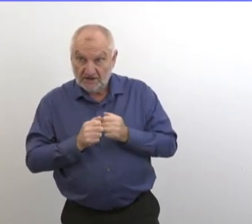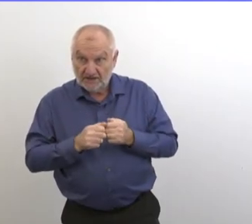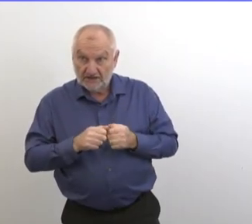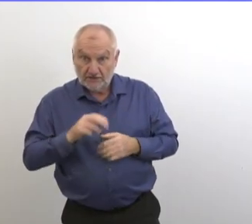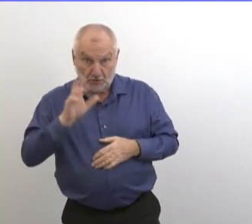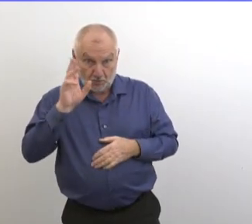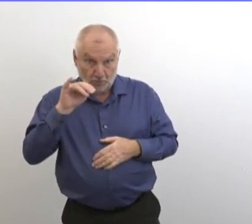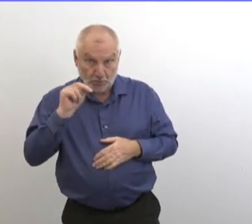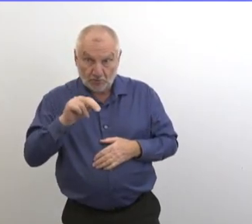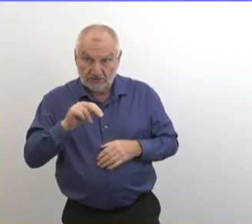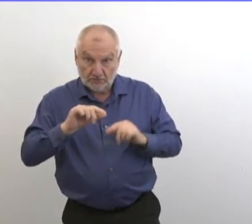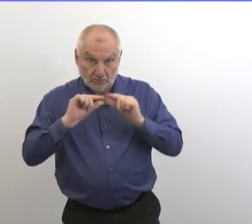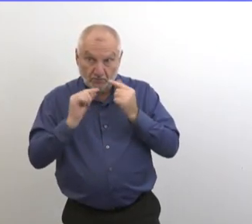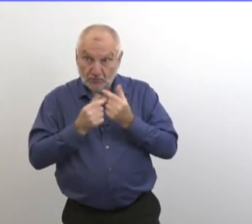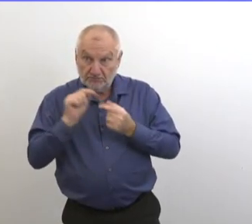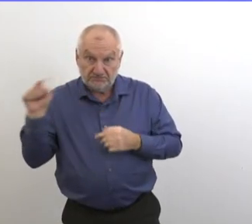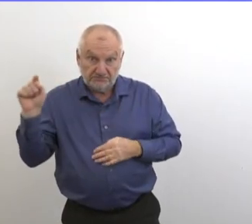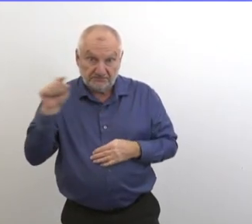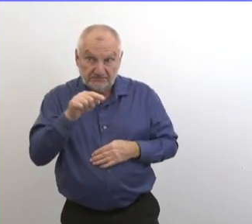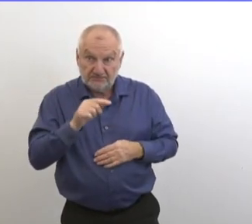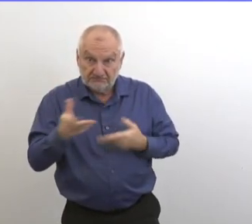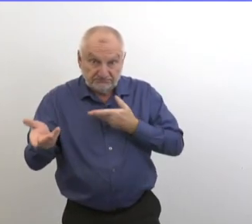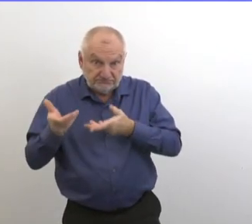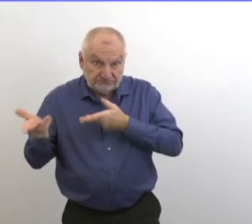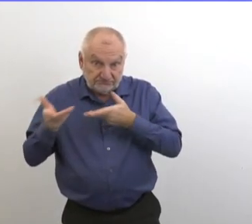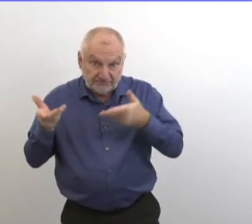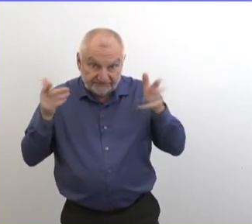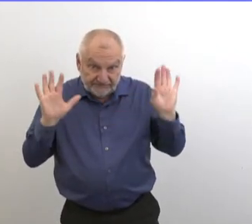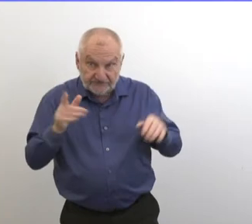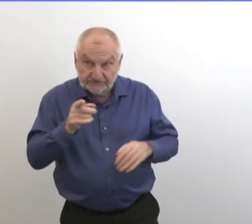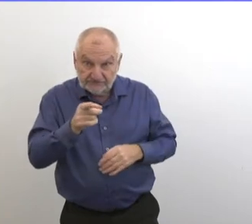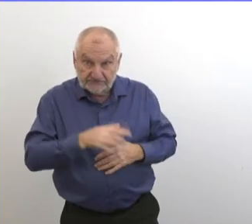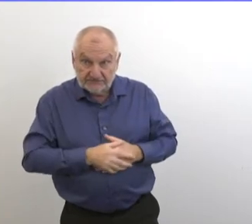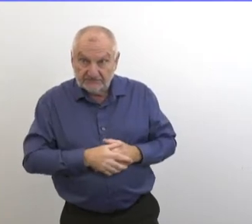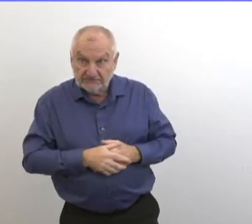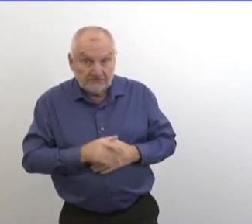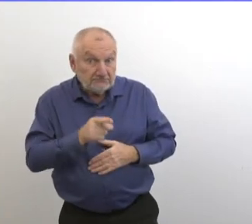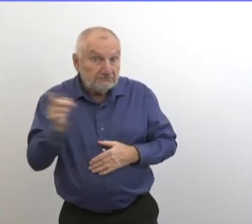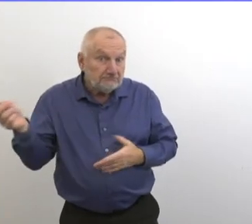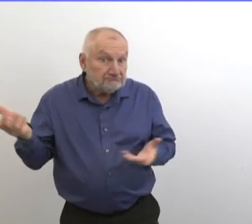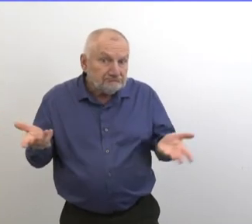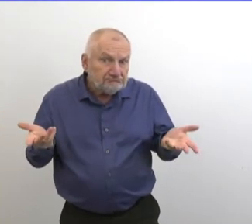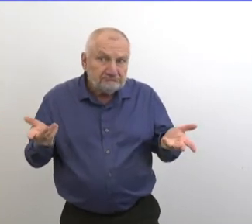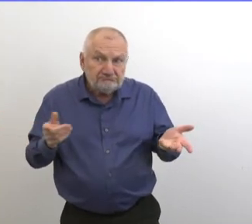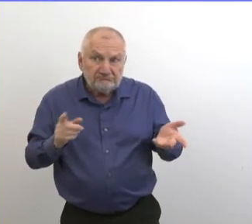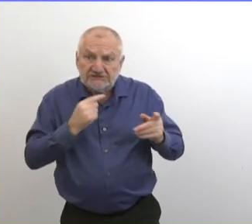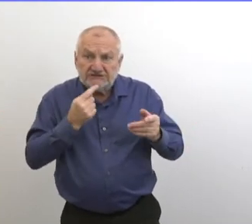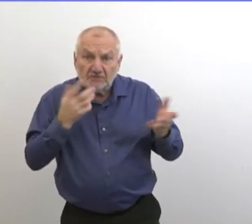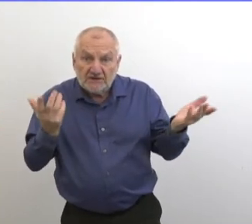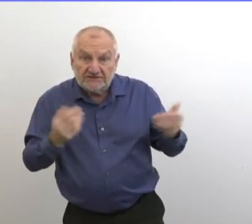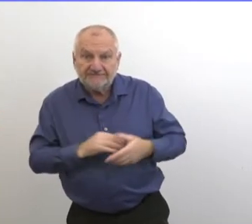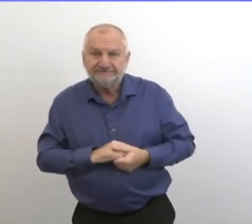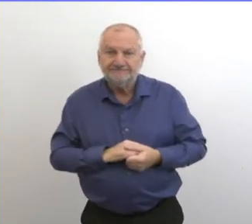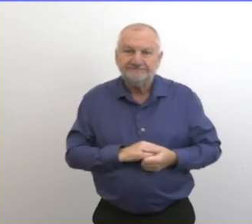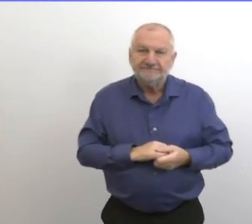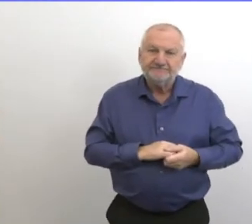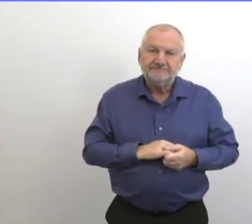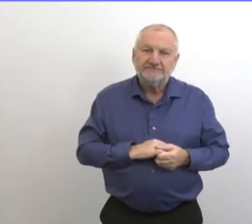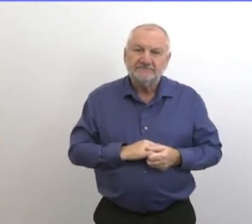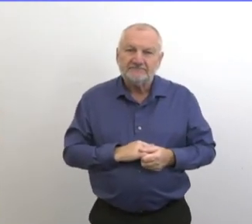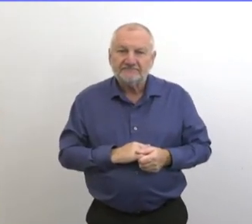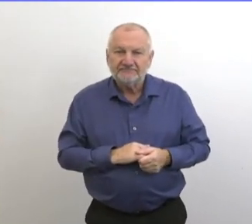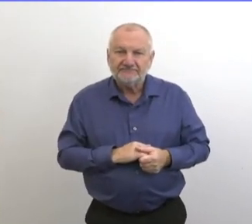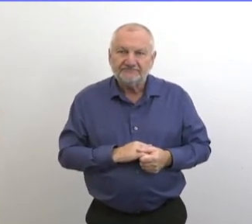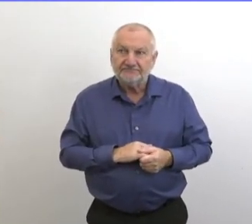so, what has their reaction been or what has their input been? Yeah, like certainly I know the department